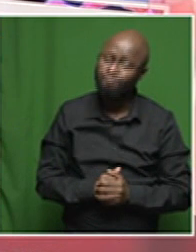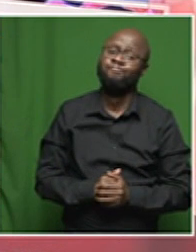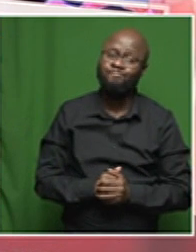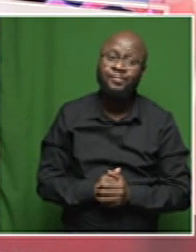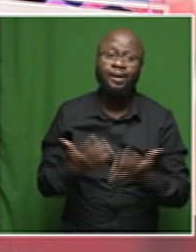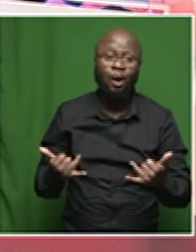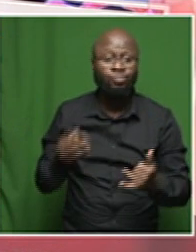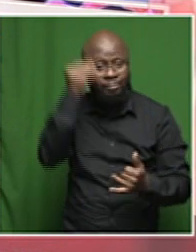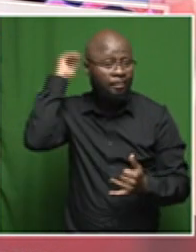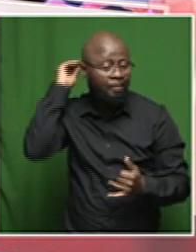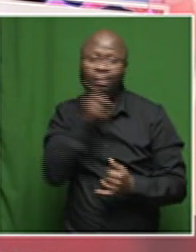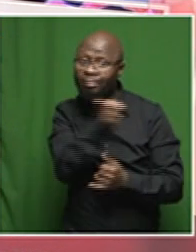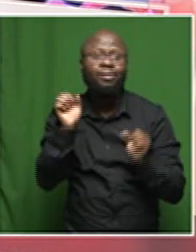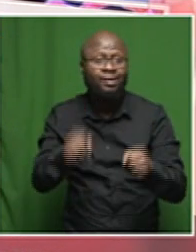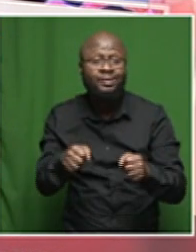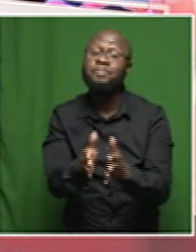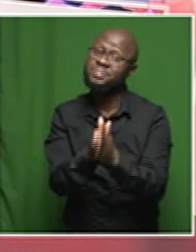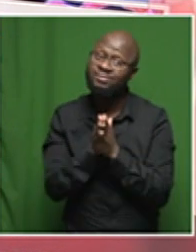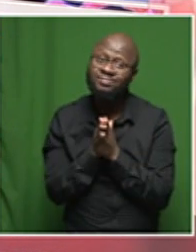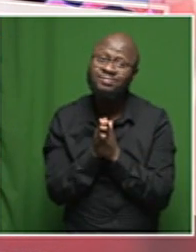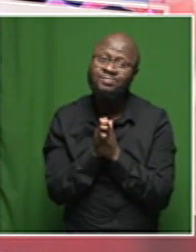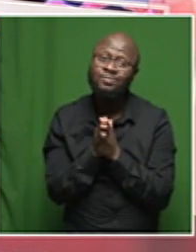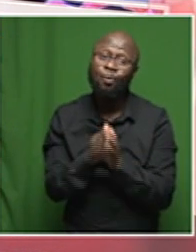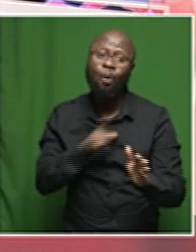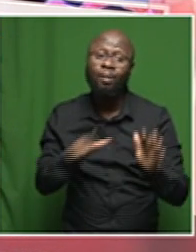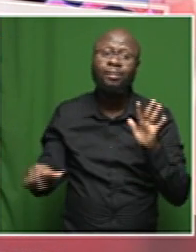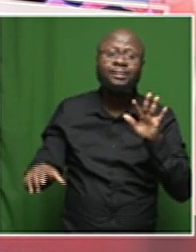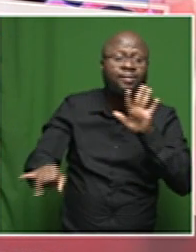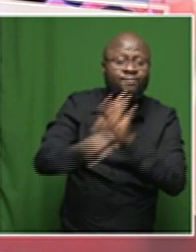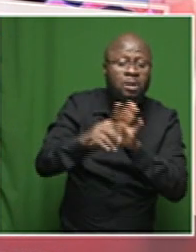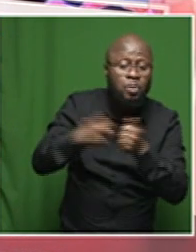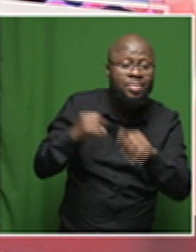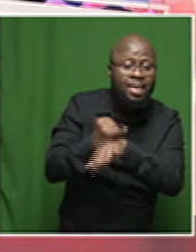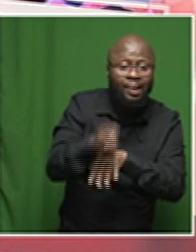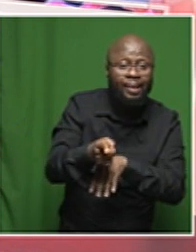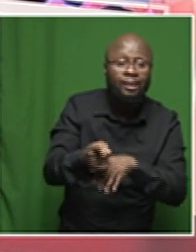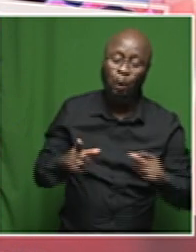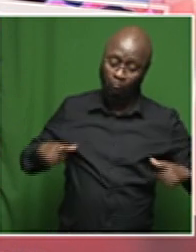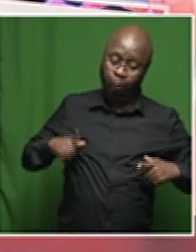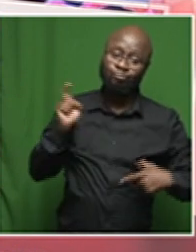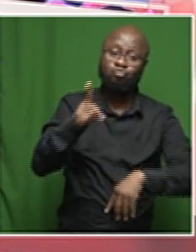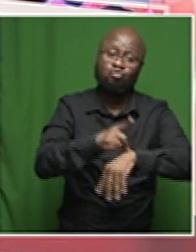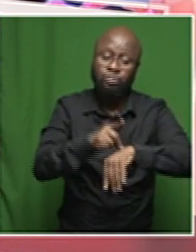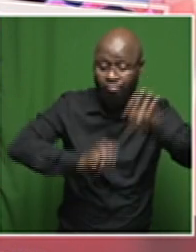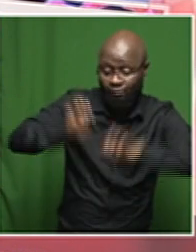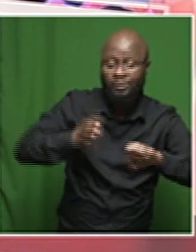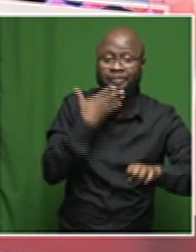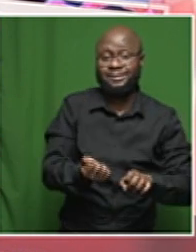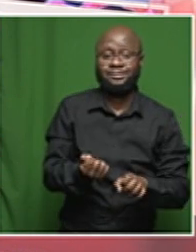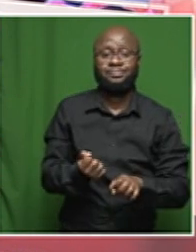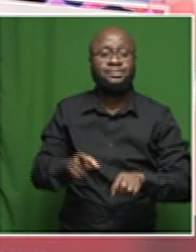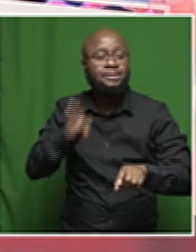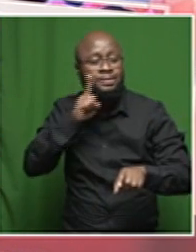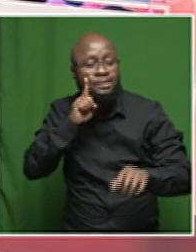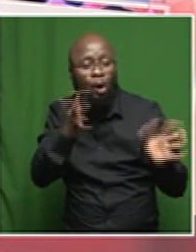course, being that you don't see that you've got hypertension. So go out, and any opportunity that you have to get screened is one that you should take